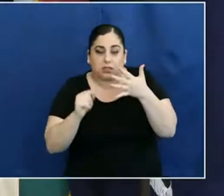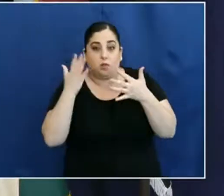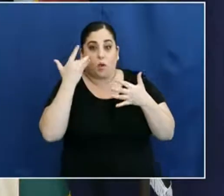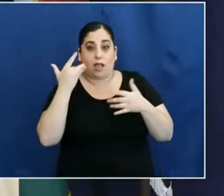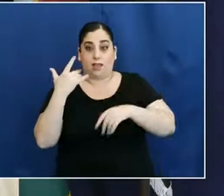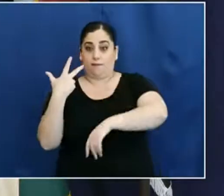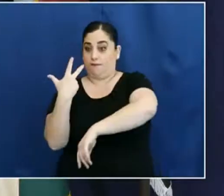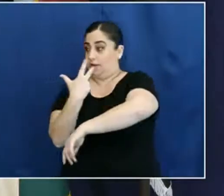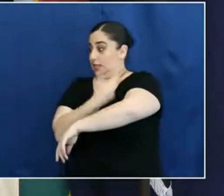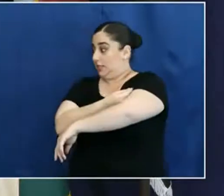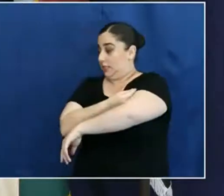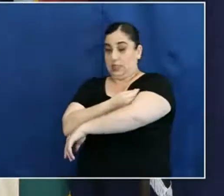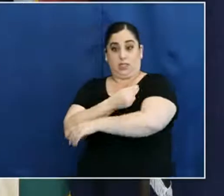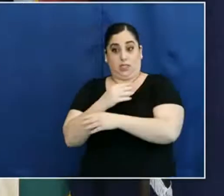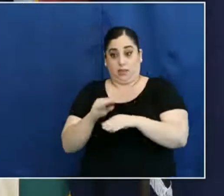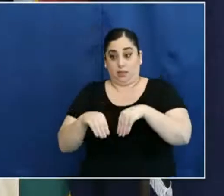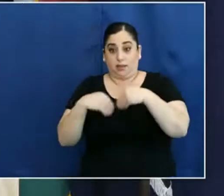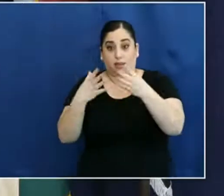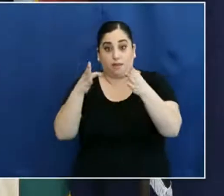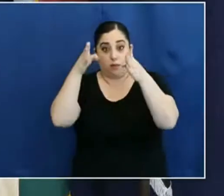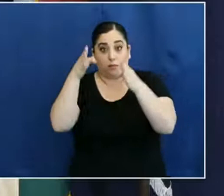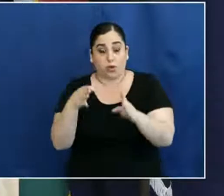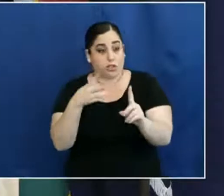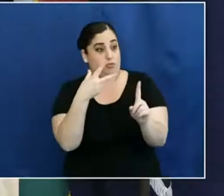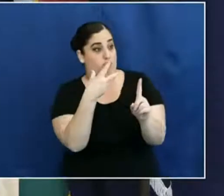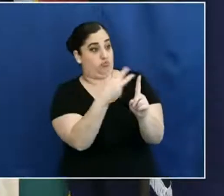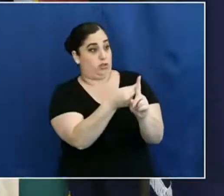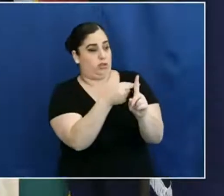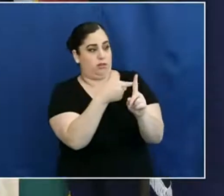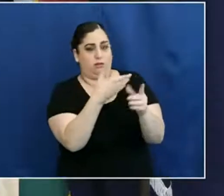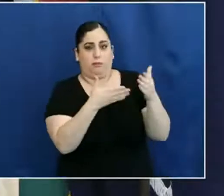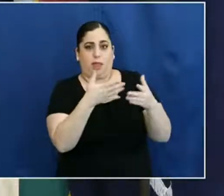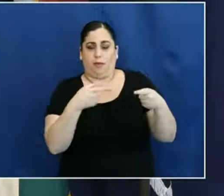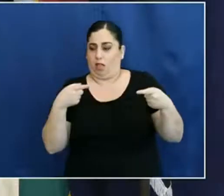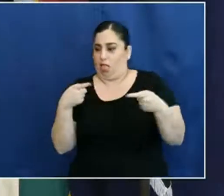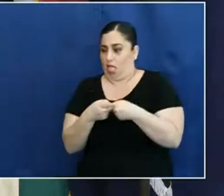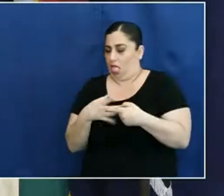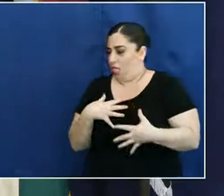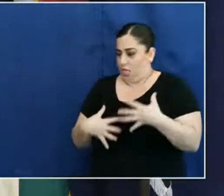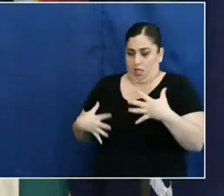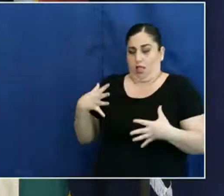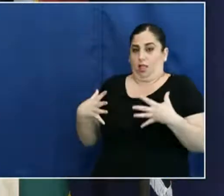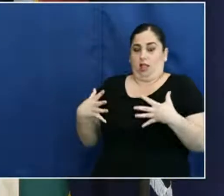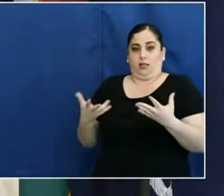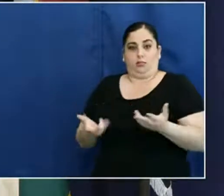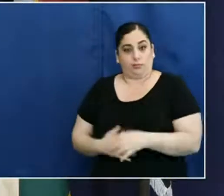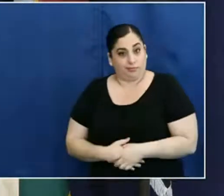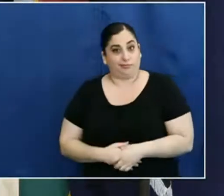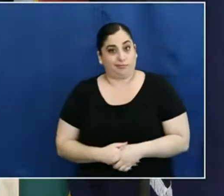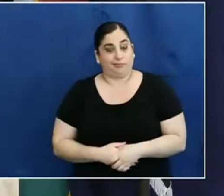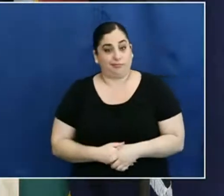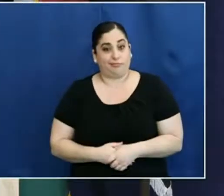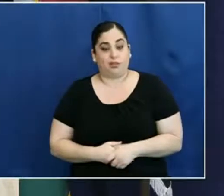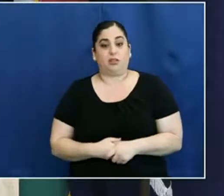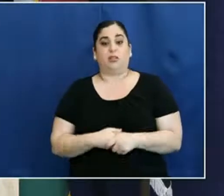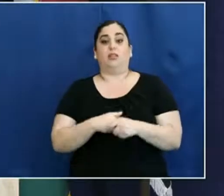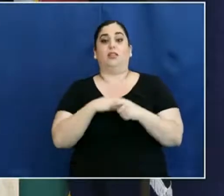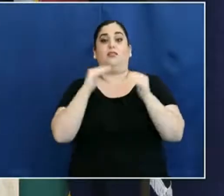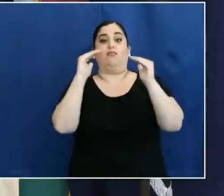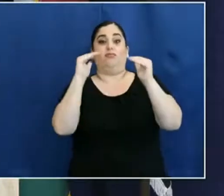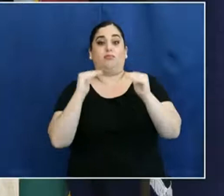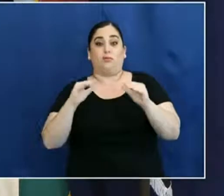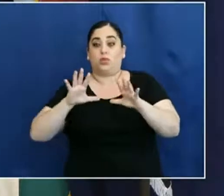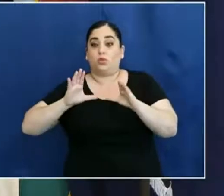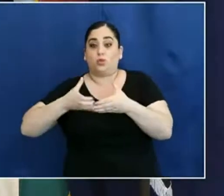list that we added last week, these conditions might be associated. So that was the difference between the two